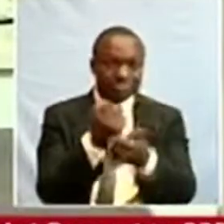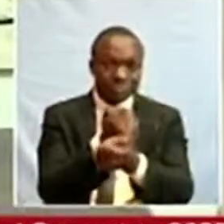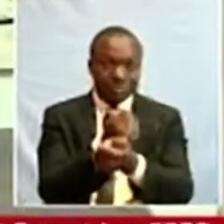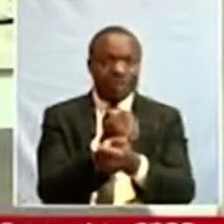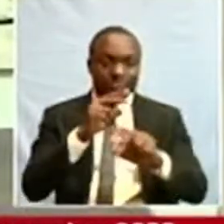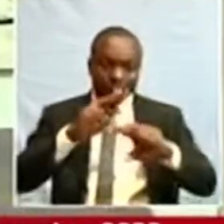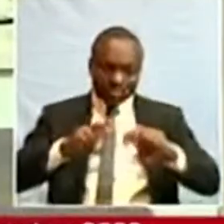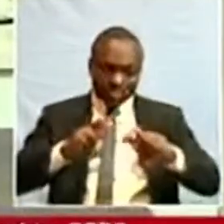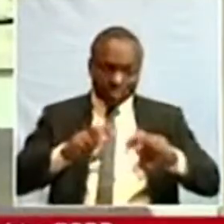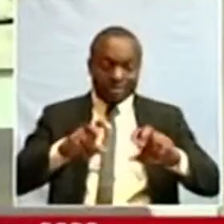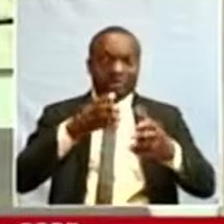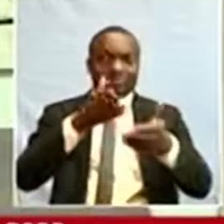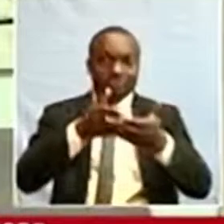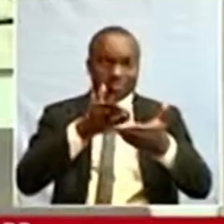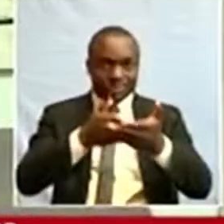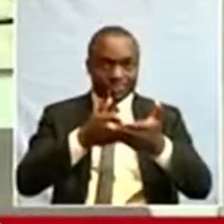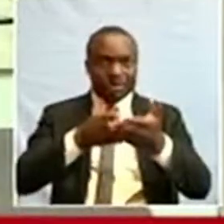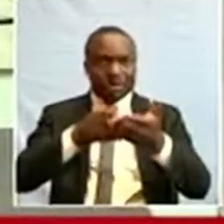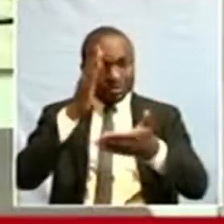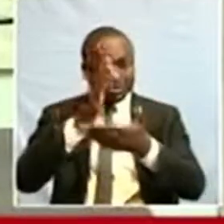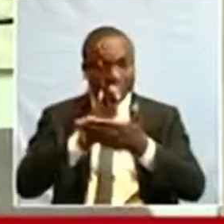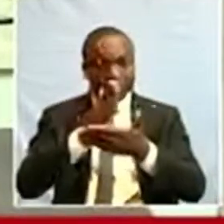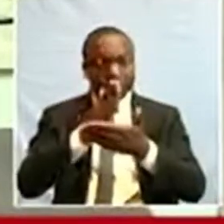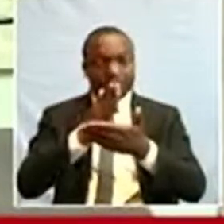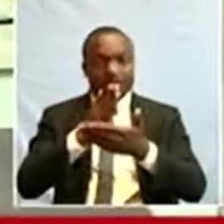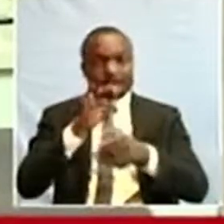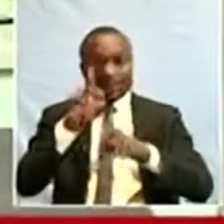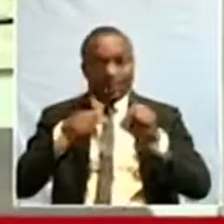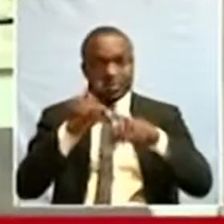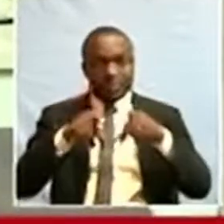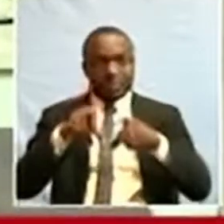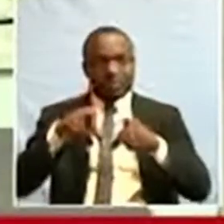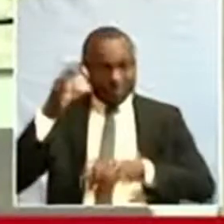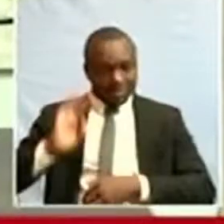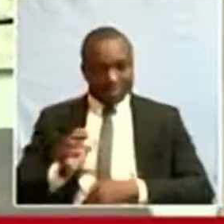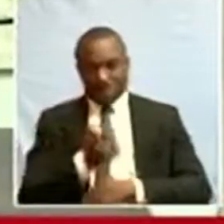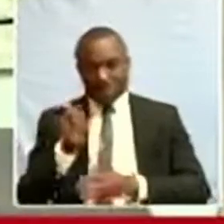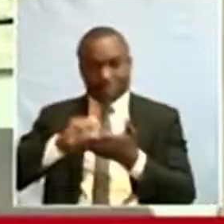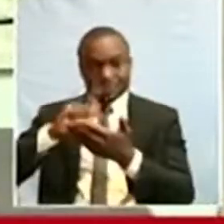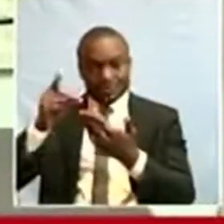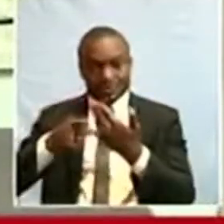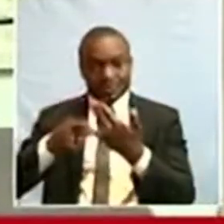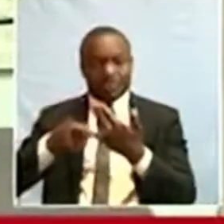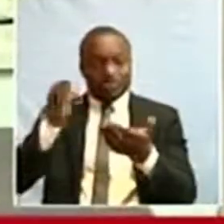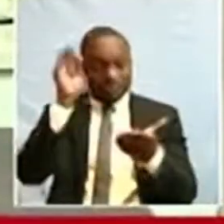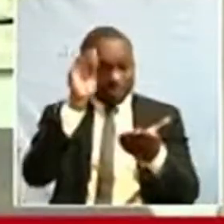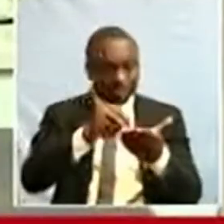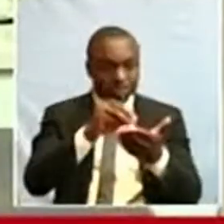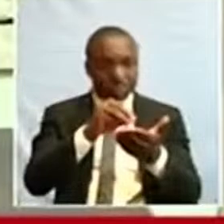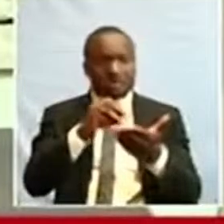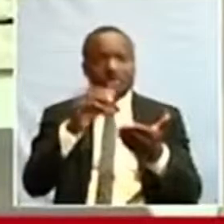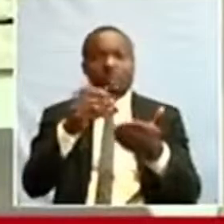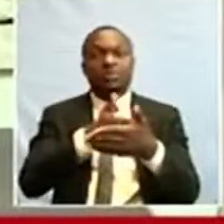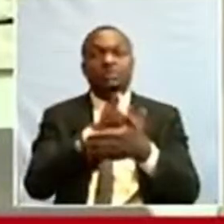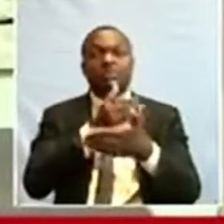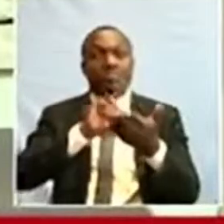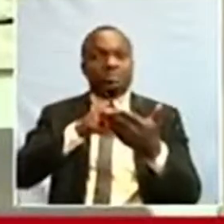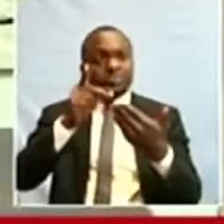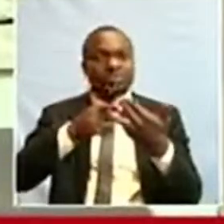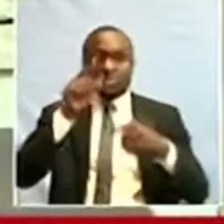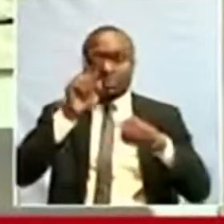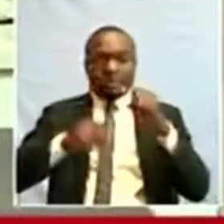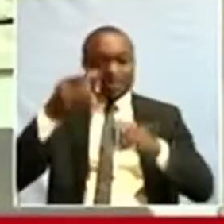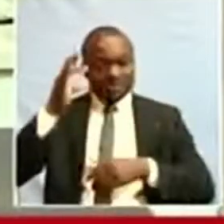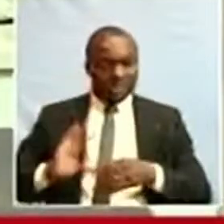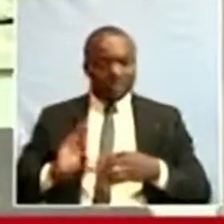prevent beneficiaries who have already been onboarded on another program to be onboarded, and therefore you cannot be on two